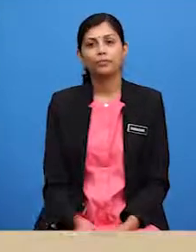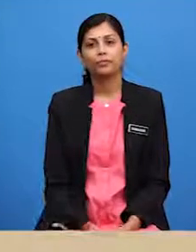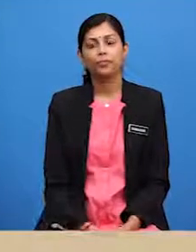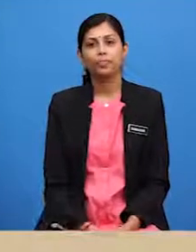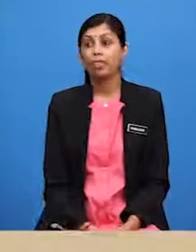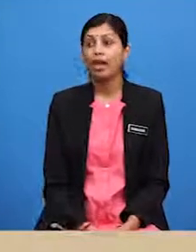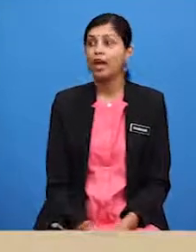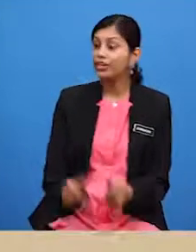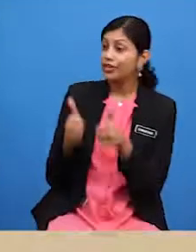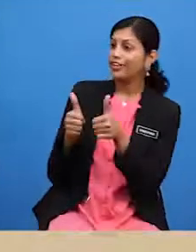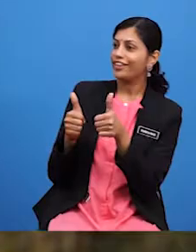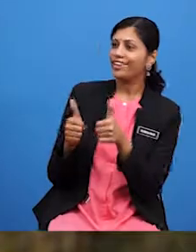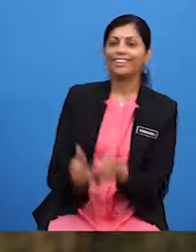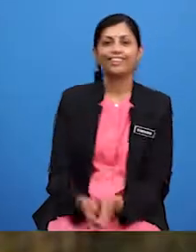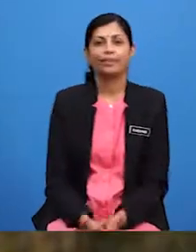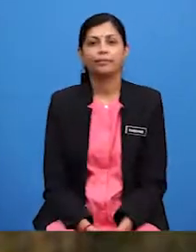idea.